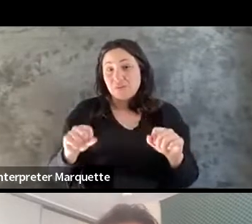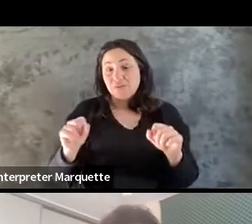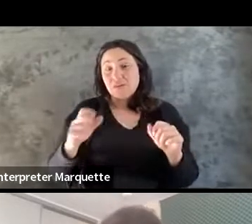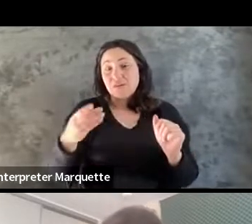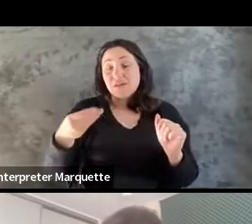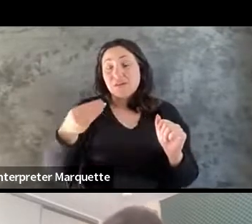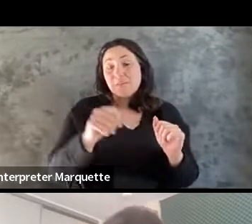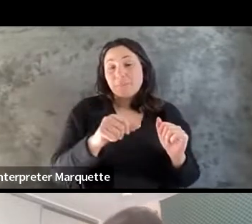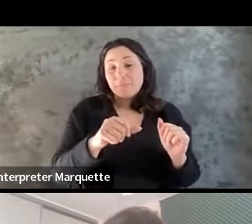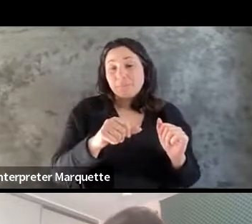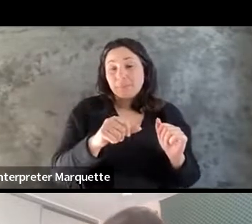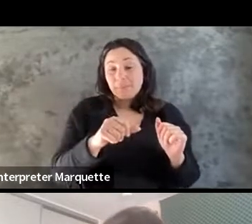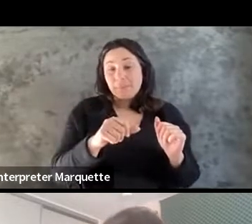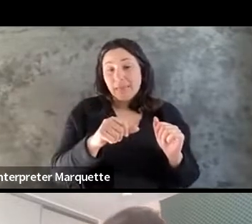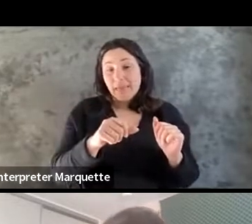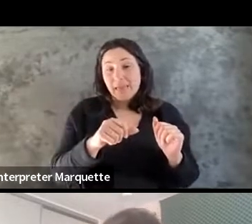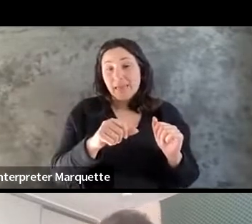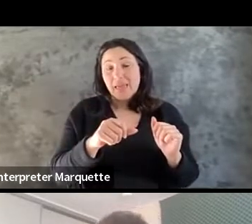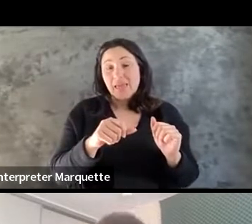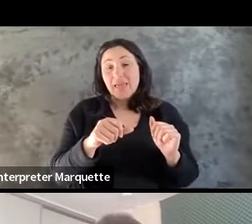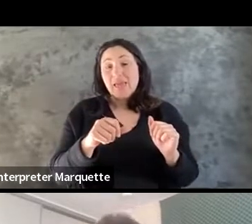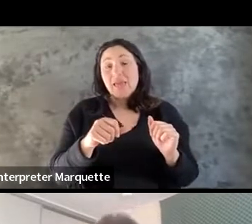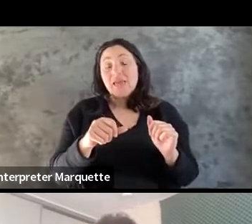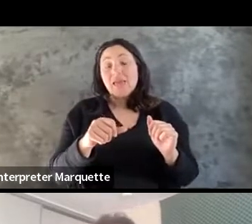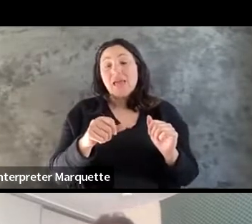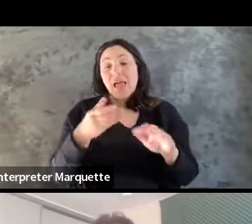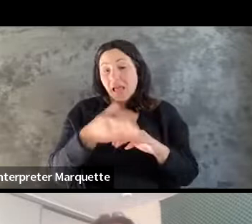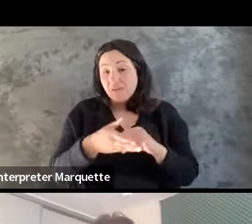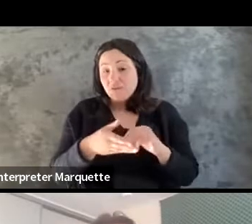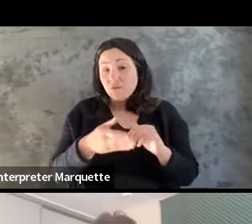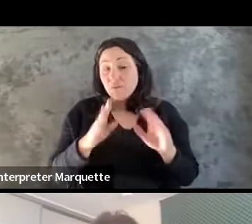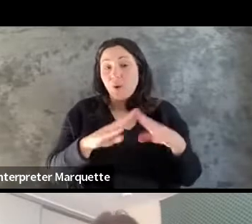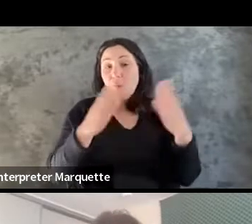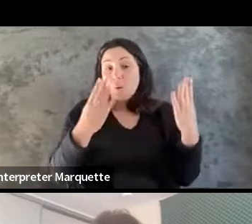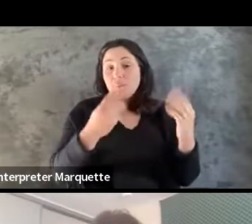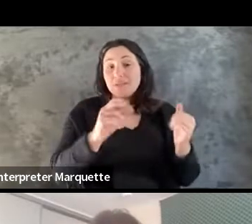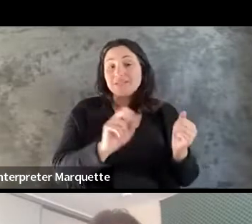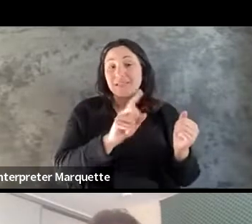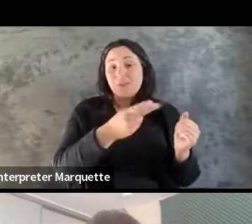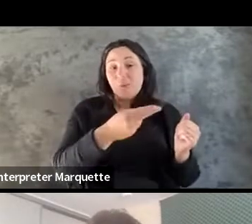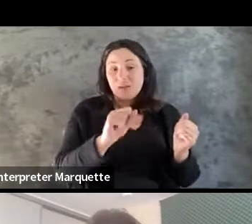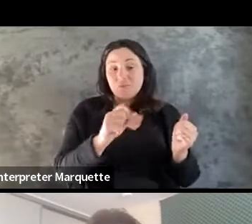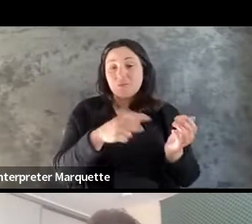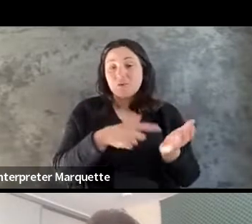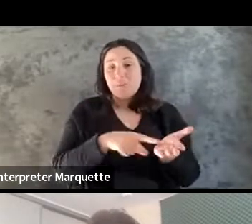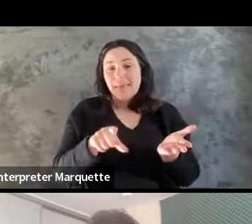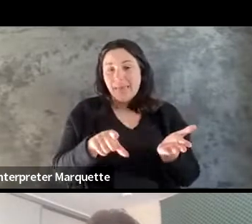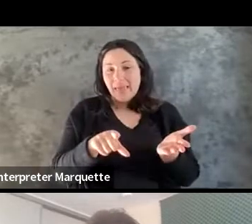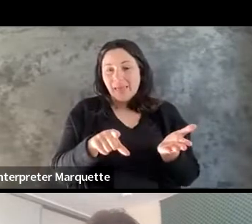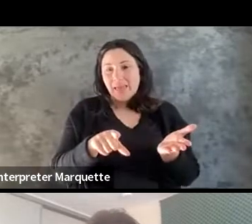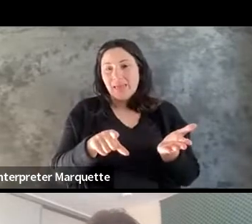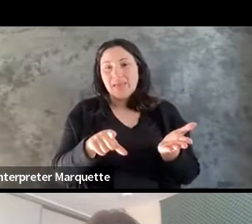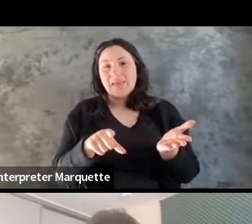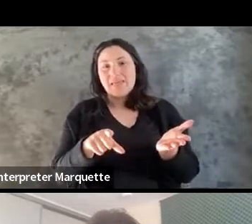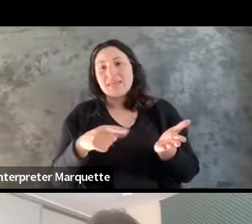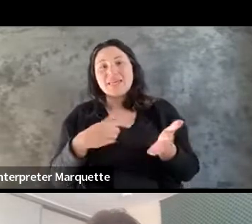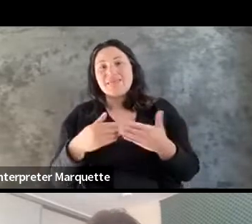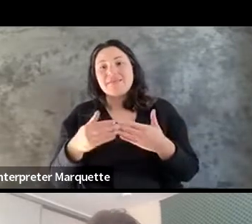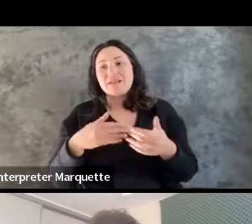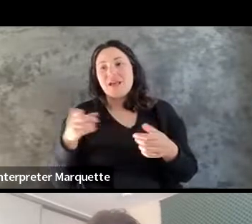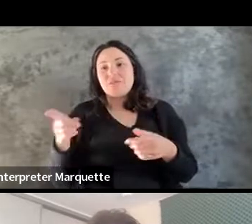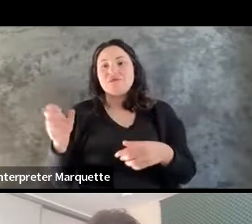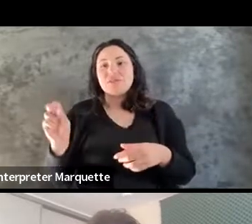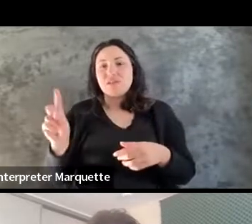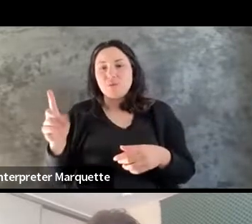teacher, including continuing to pay after we've even opened our high school, because I didn't want to have